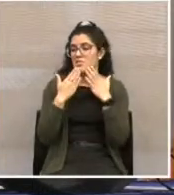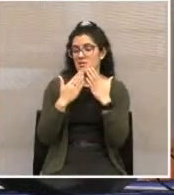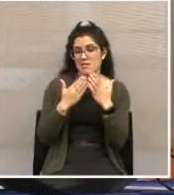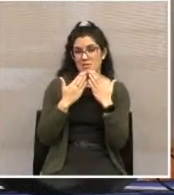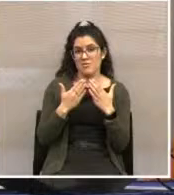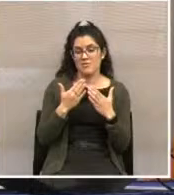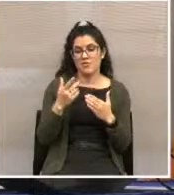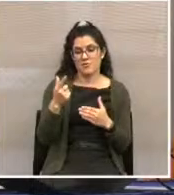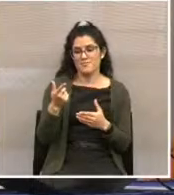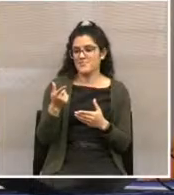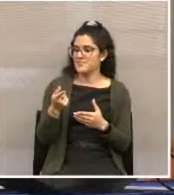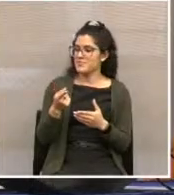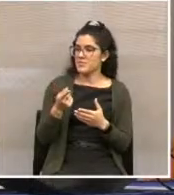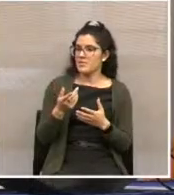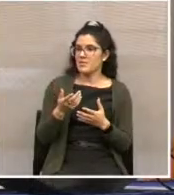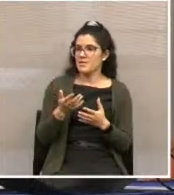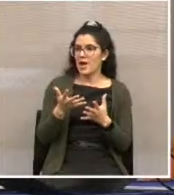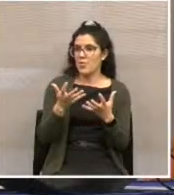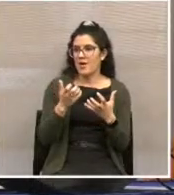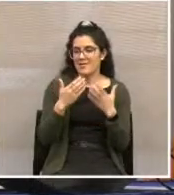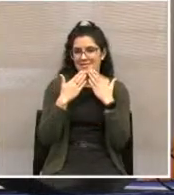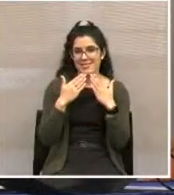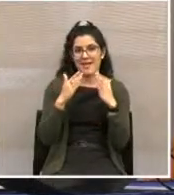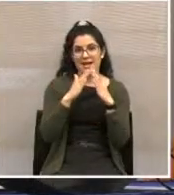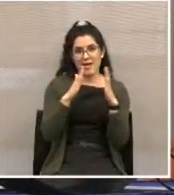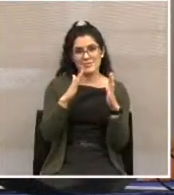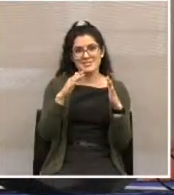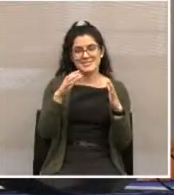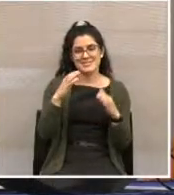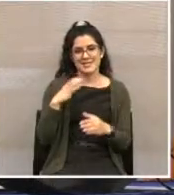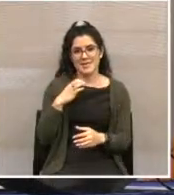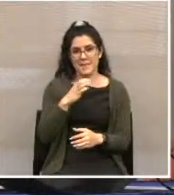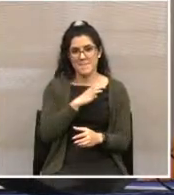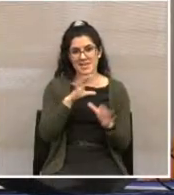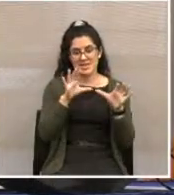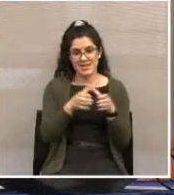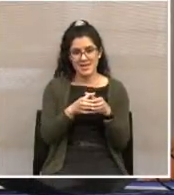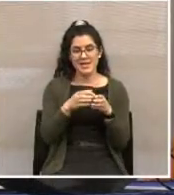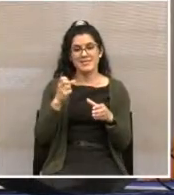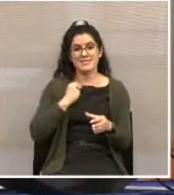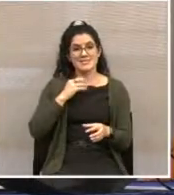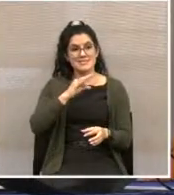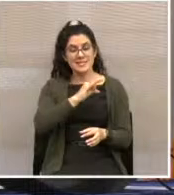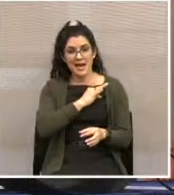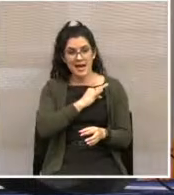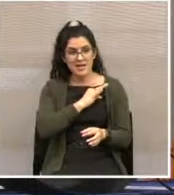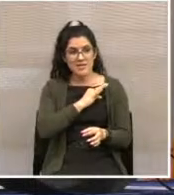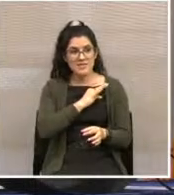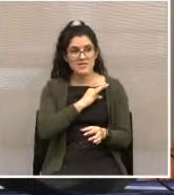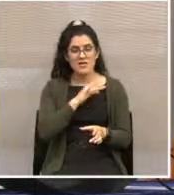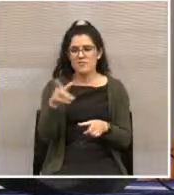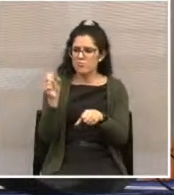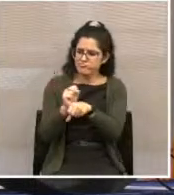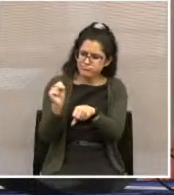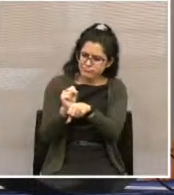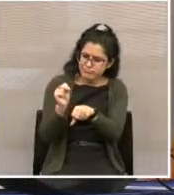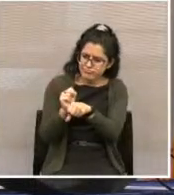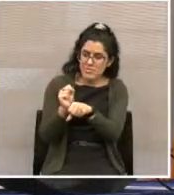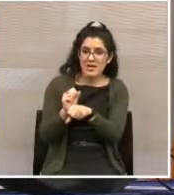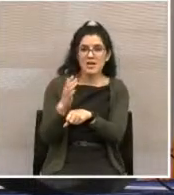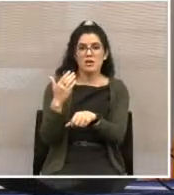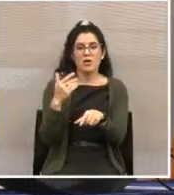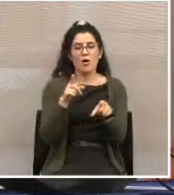this, Mr. Chairman. I want to thank the House Committee of Administration staff for their efforts and their work, and to our